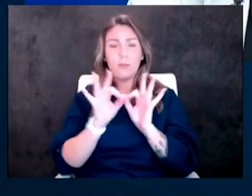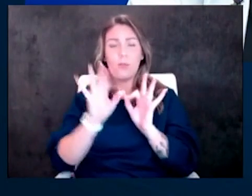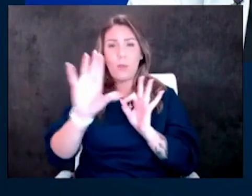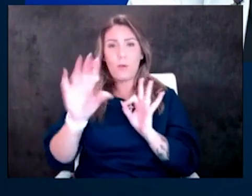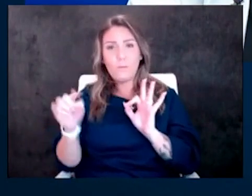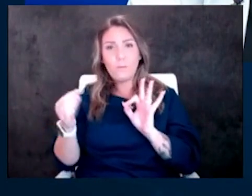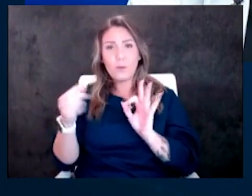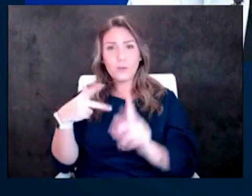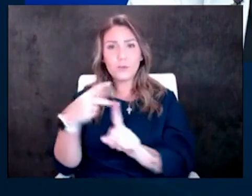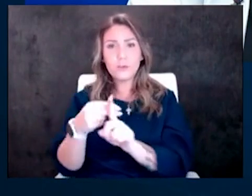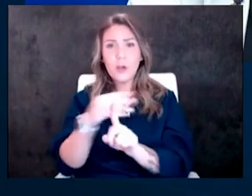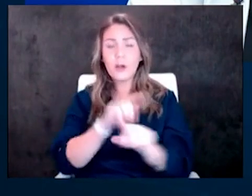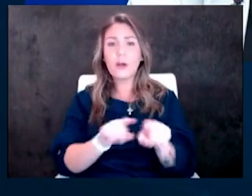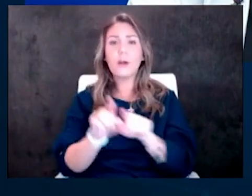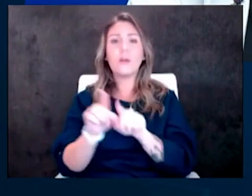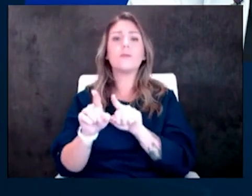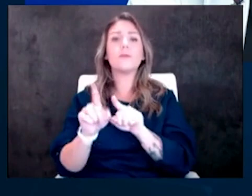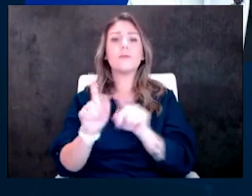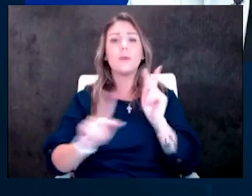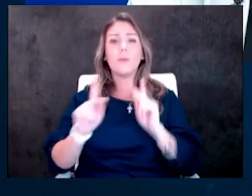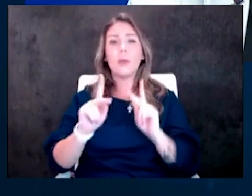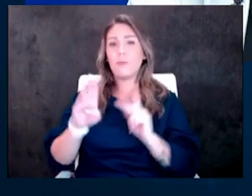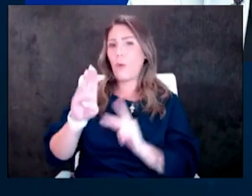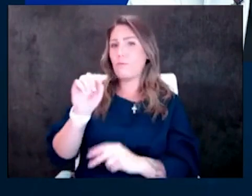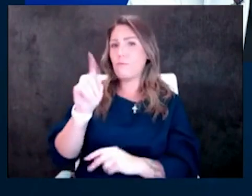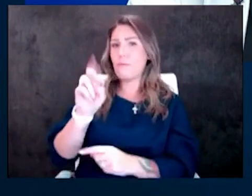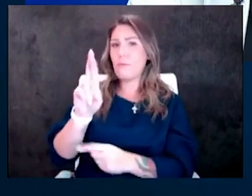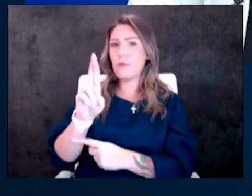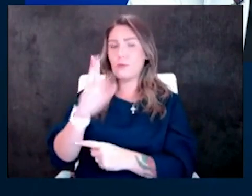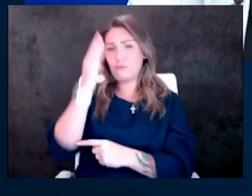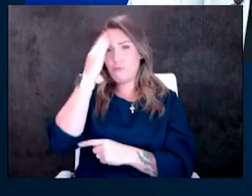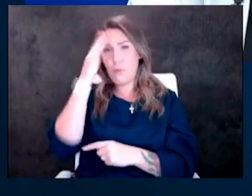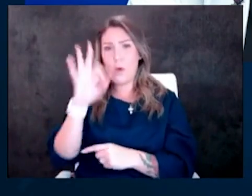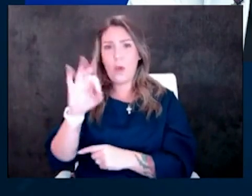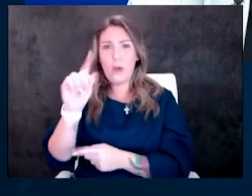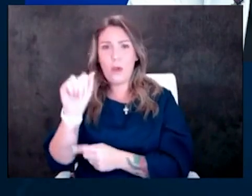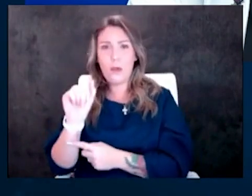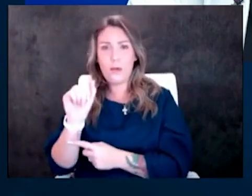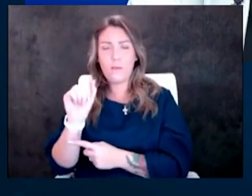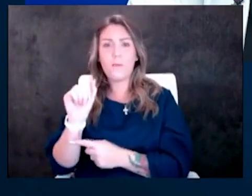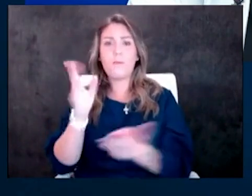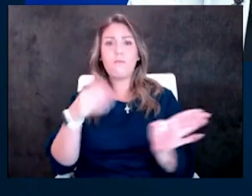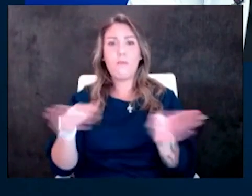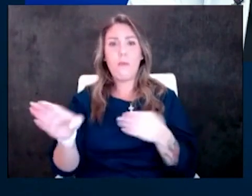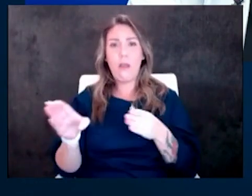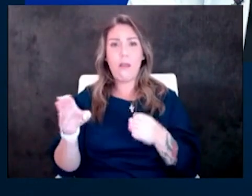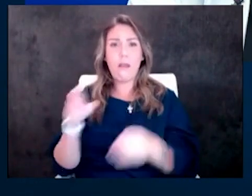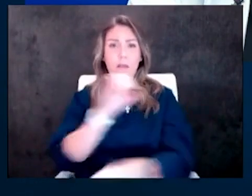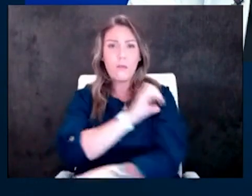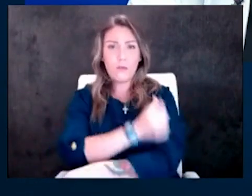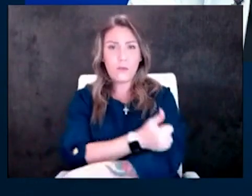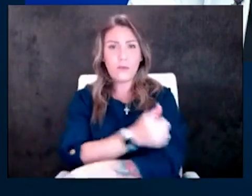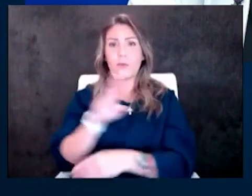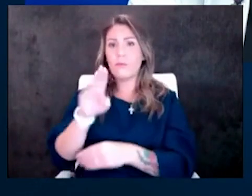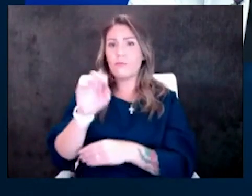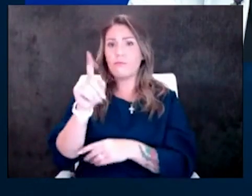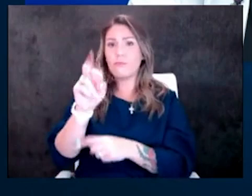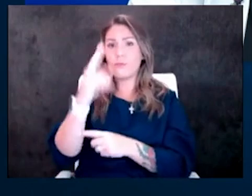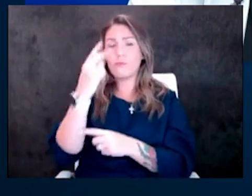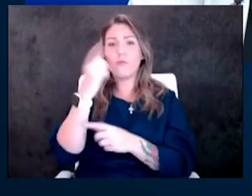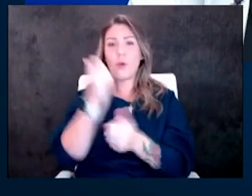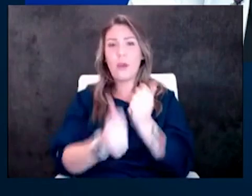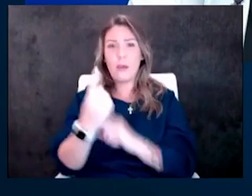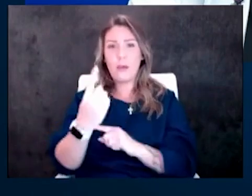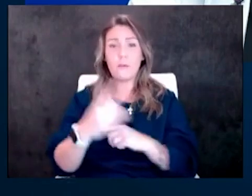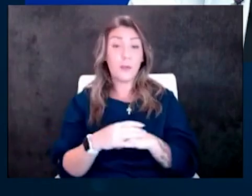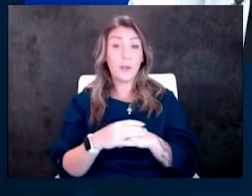while also the importance of getting people boosted, because I know the FDA is planning on authorizing boosters for everyone. Is one